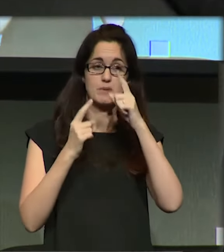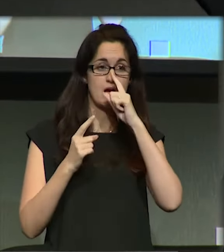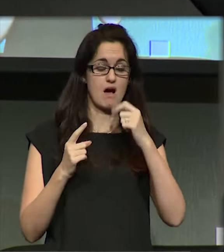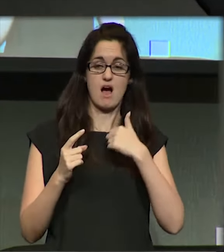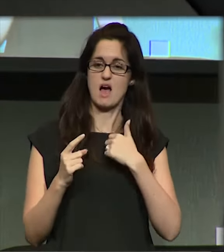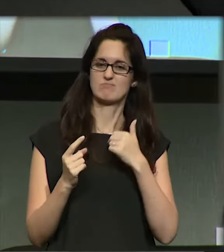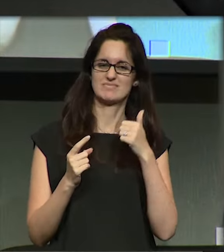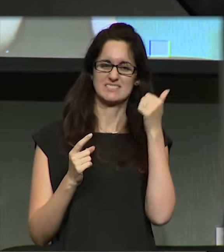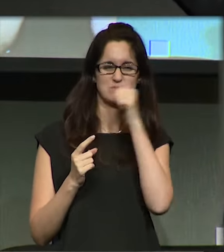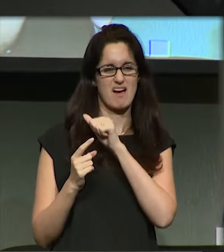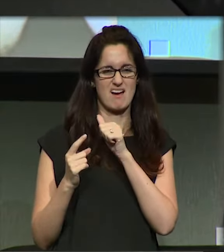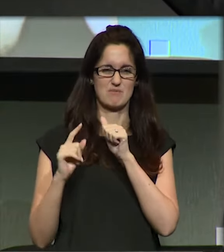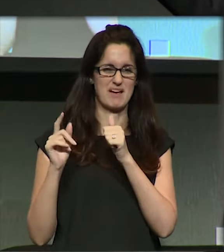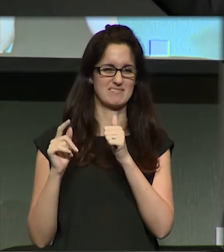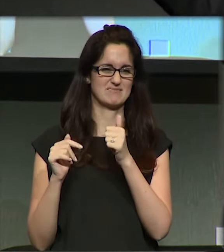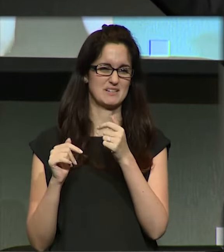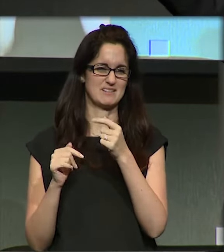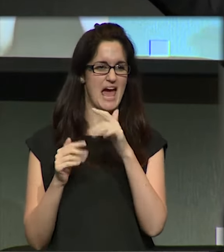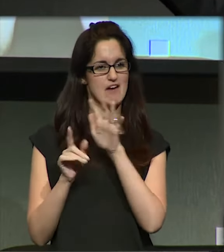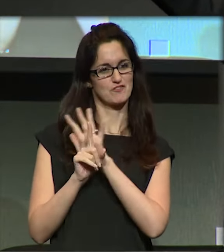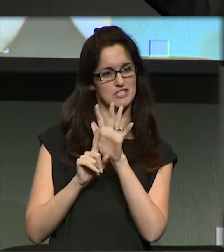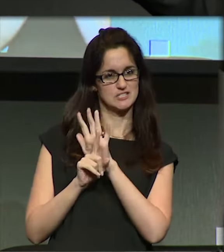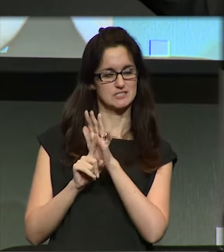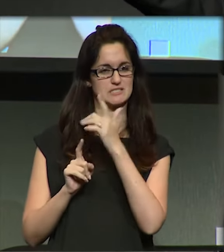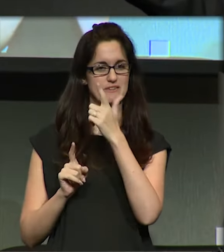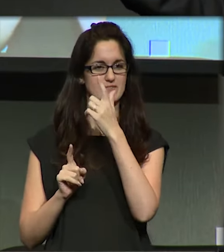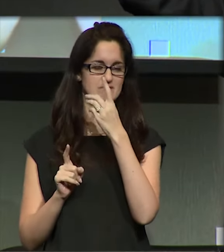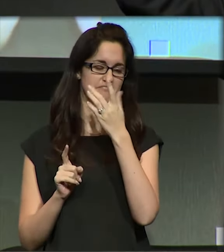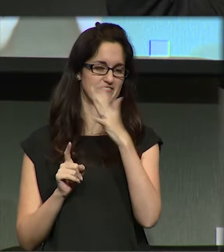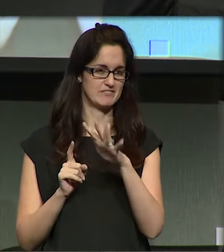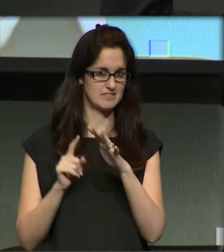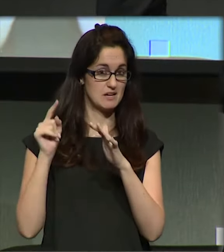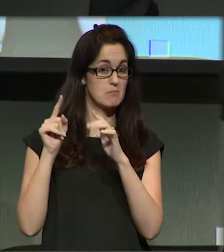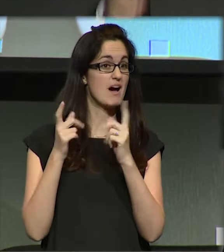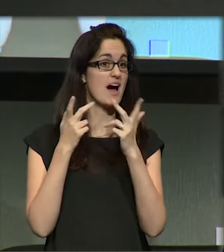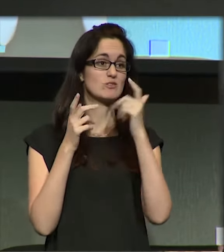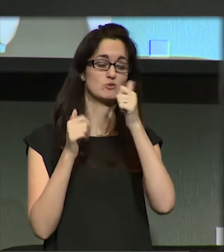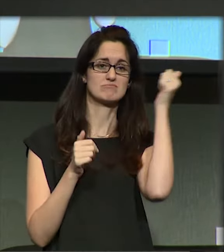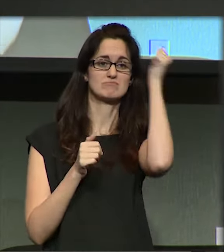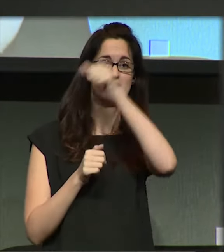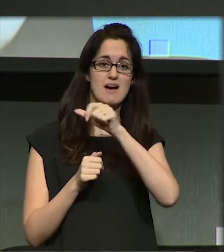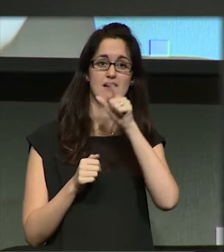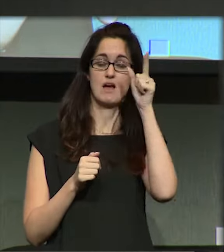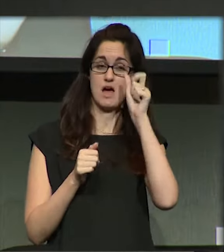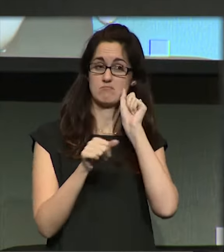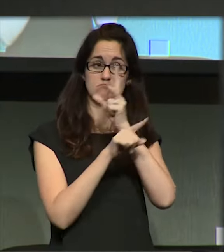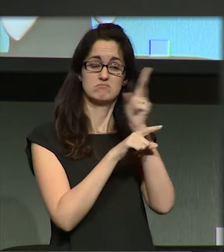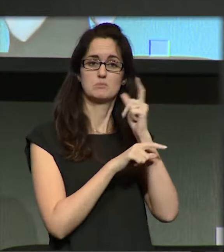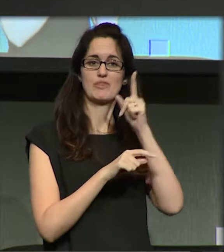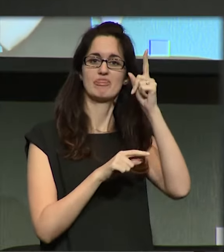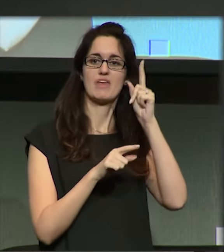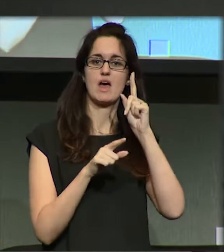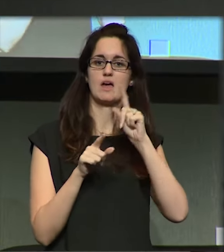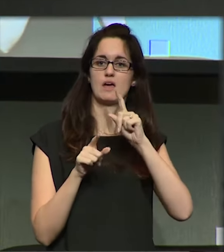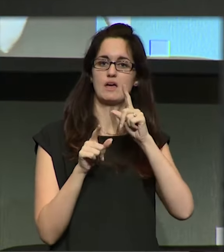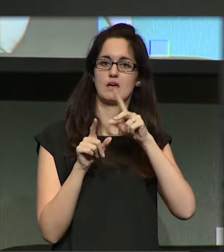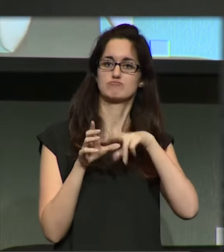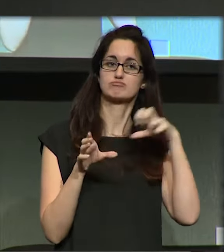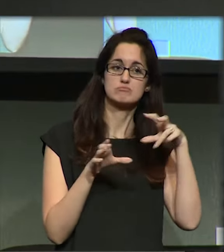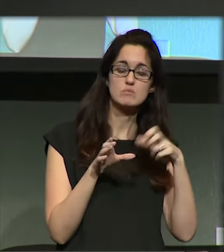I've outperformed kids who were supposedly this smart, because for whatever reason, some of those kids fell by the wayside. But I